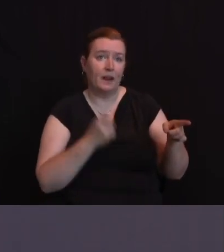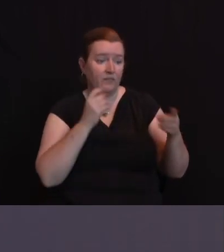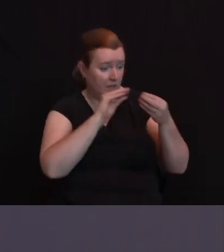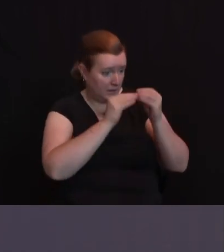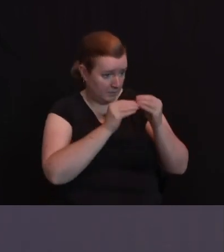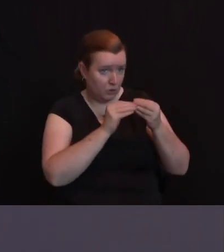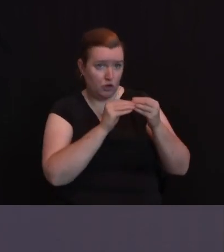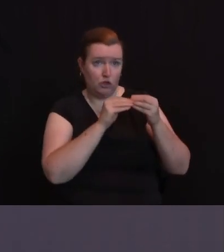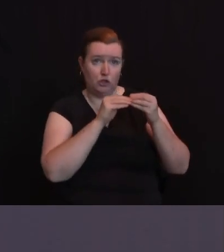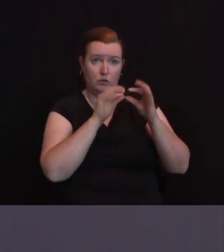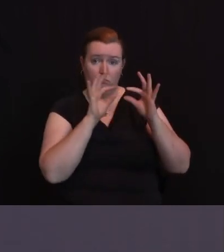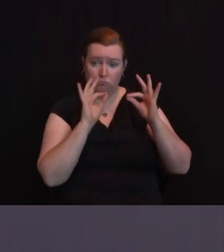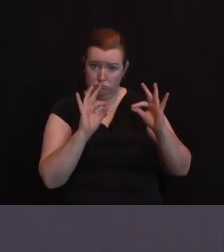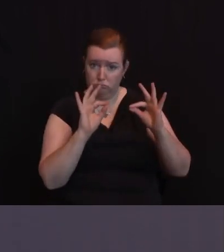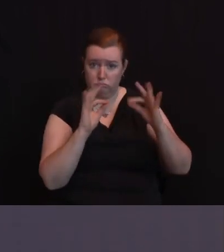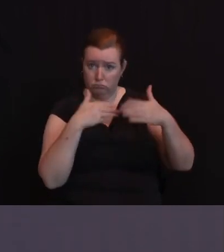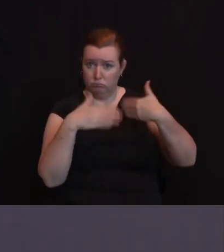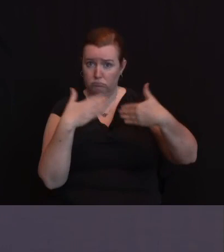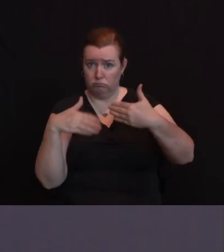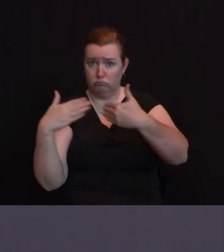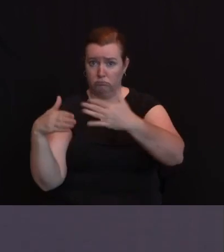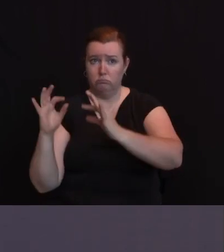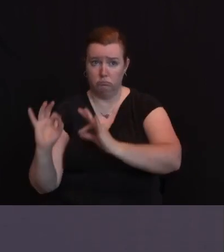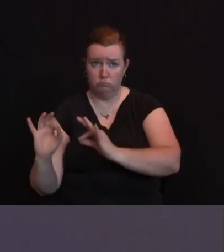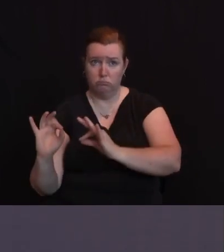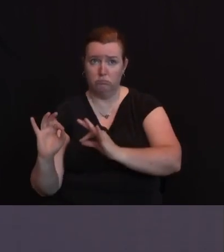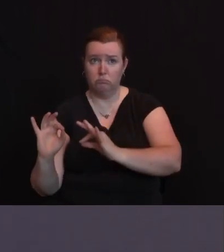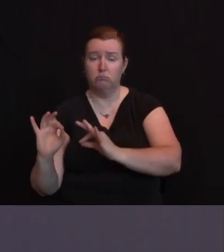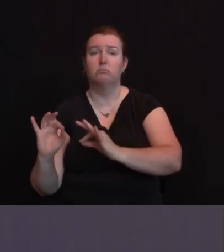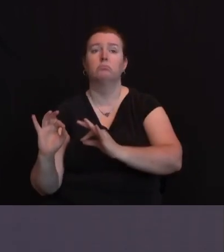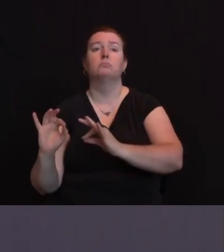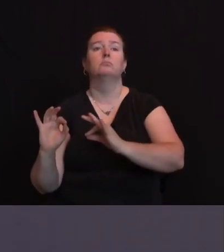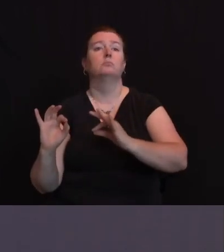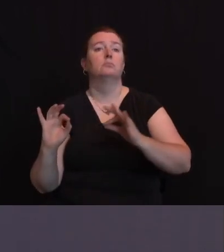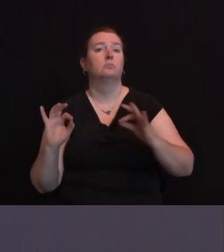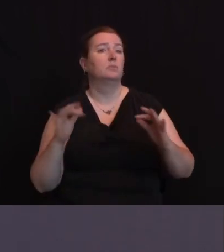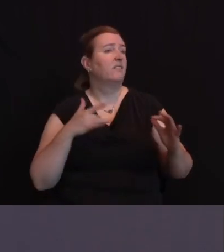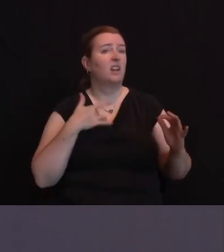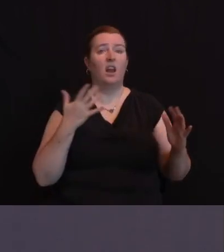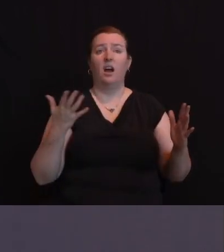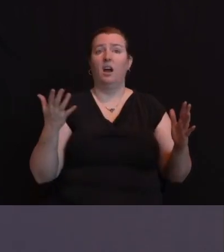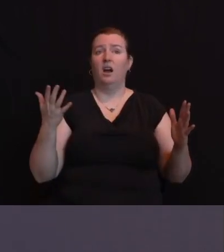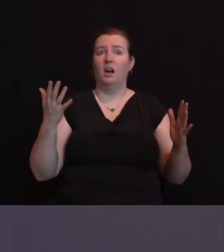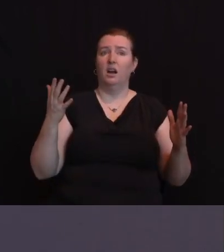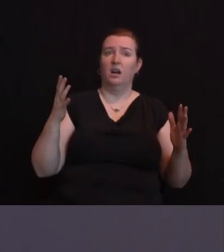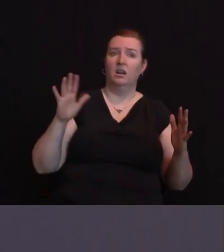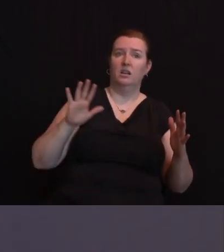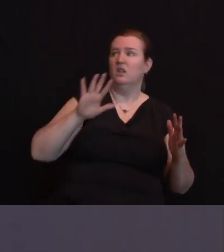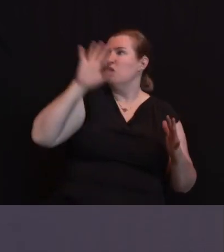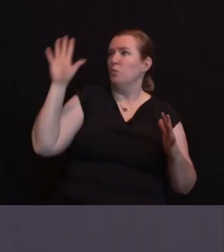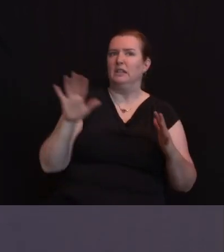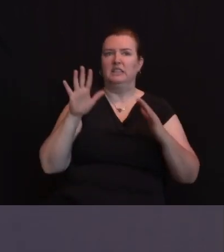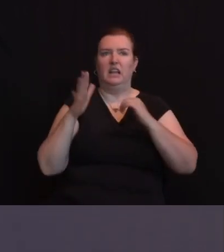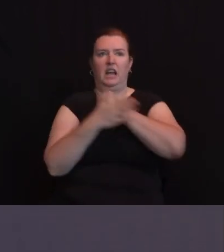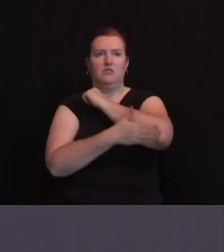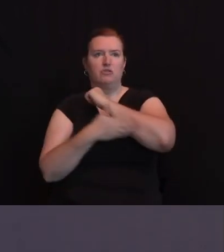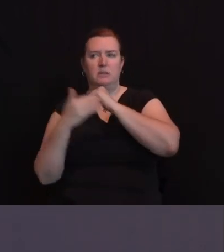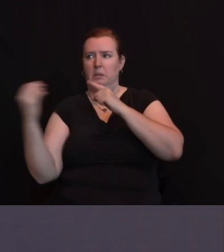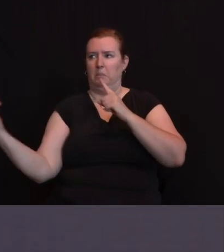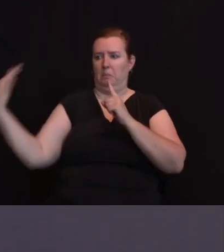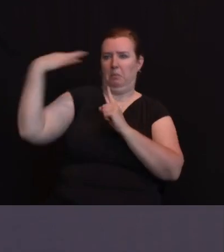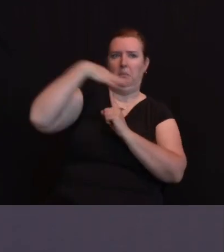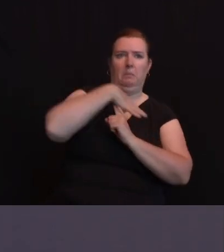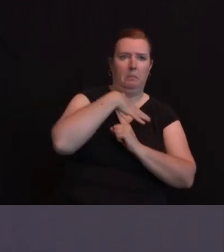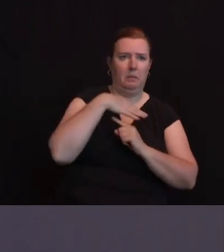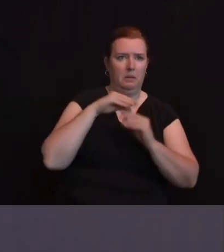that are in a good place, and we don't feel like the rest of the country could come back on us and come in through the back door,